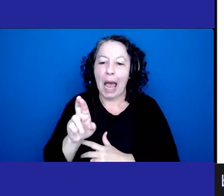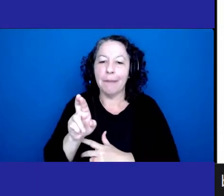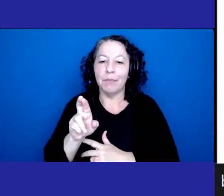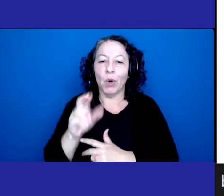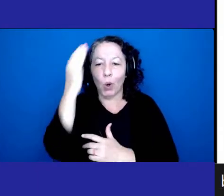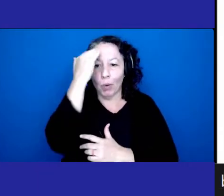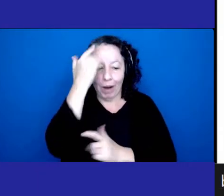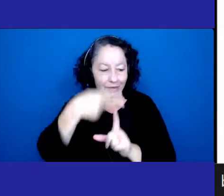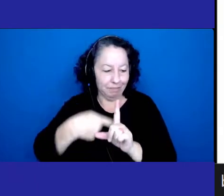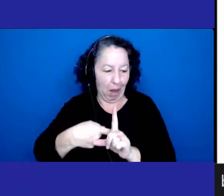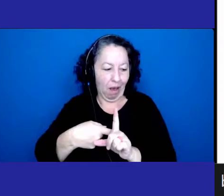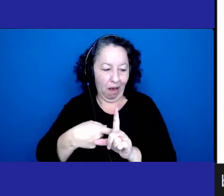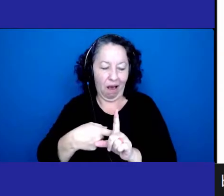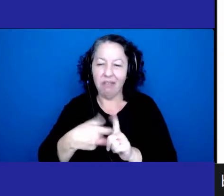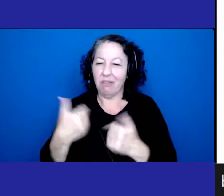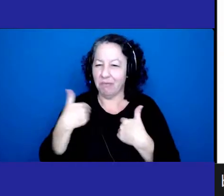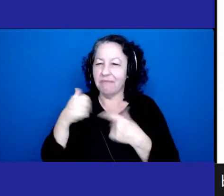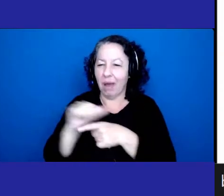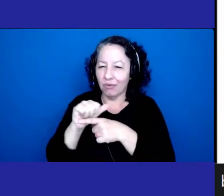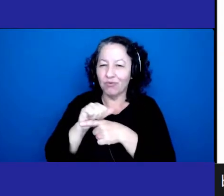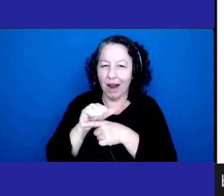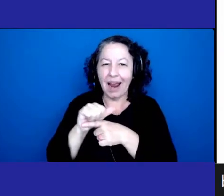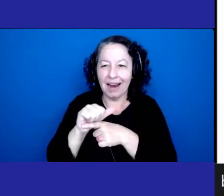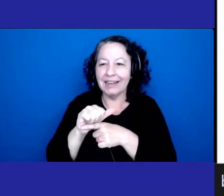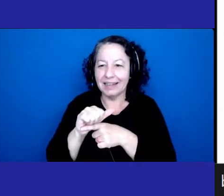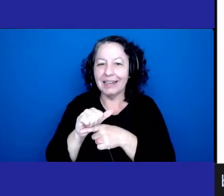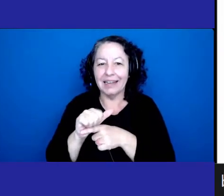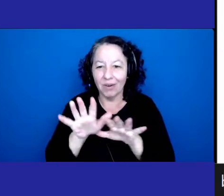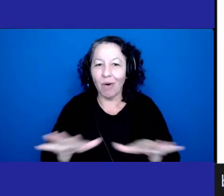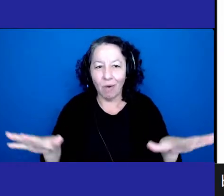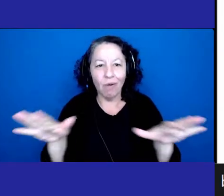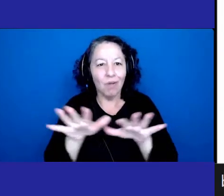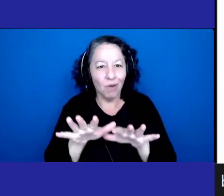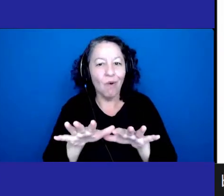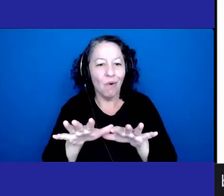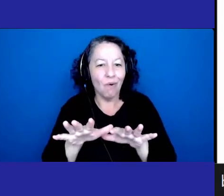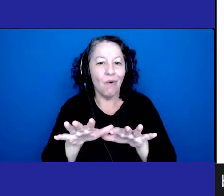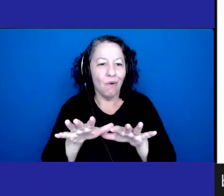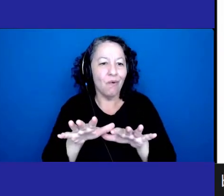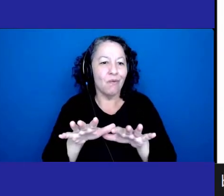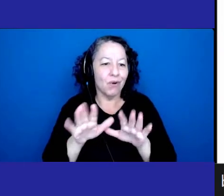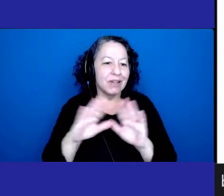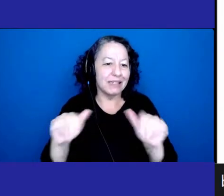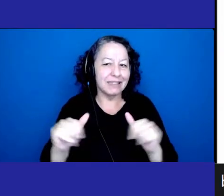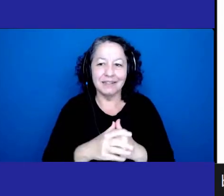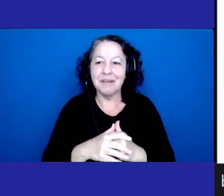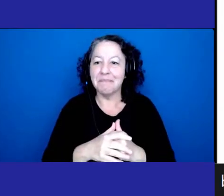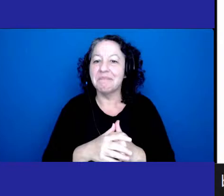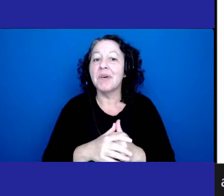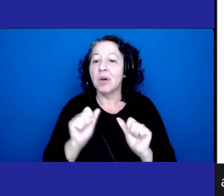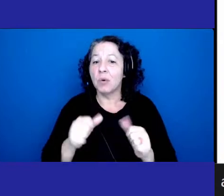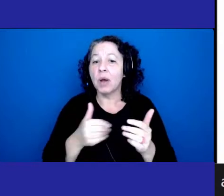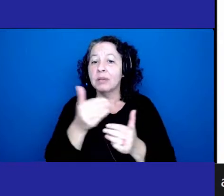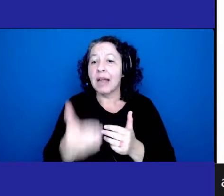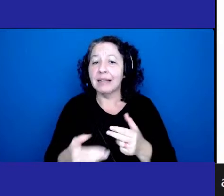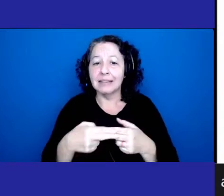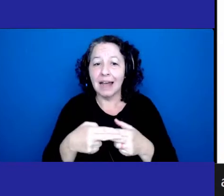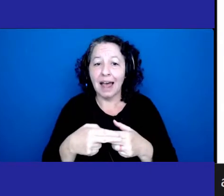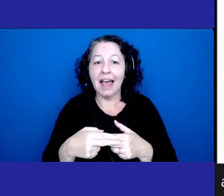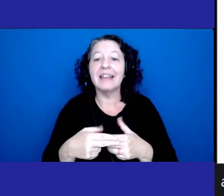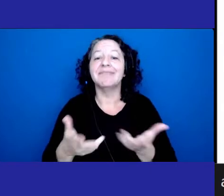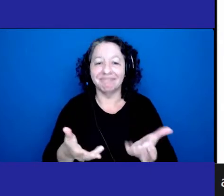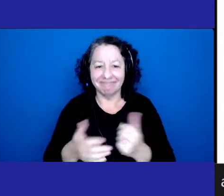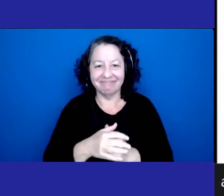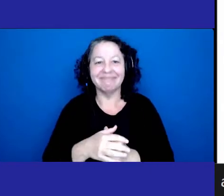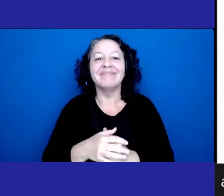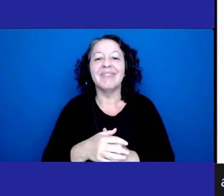Month, and we've had a training going out across the entire enterprise. We can go to the next slide.